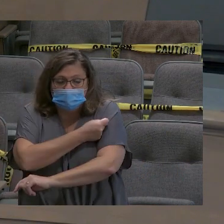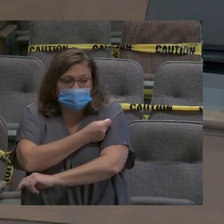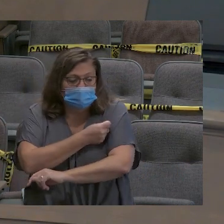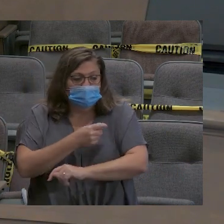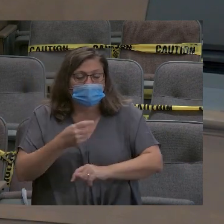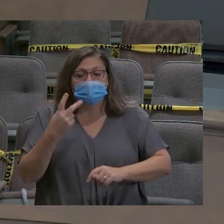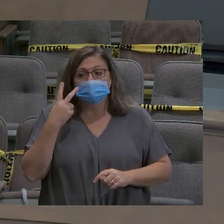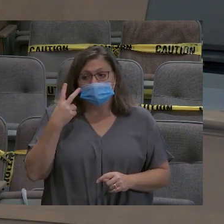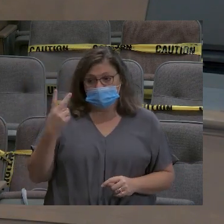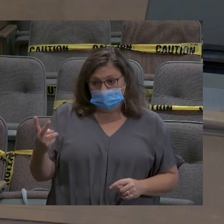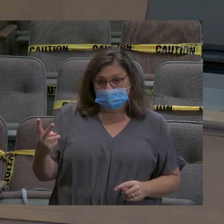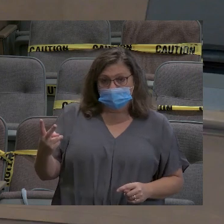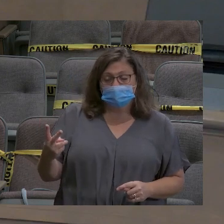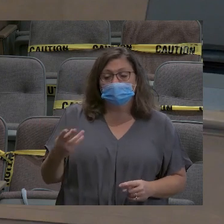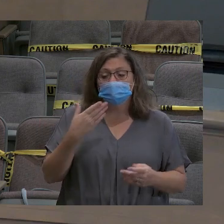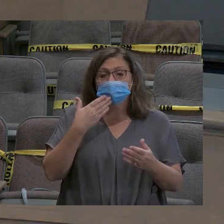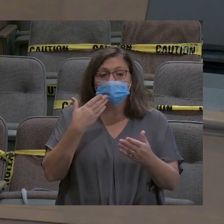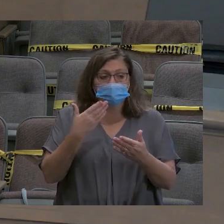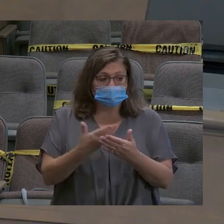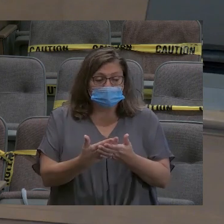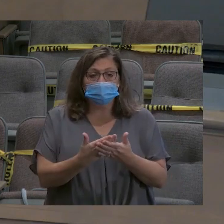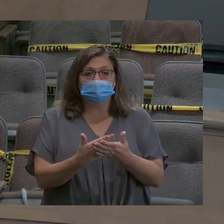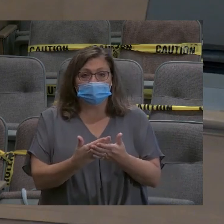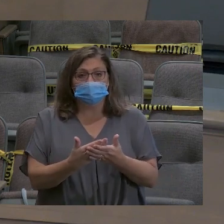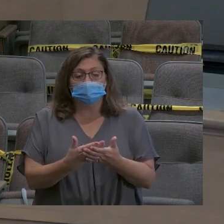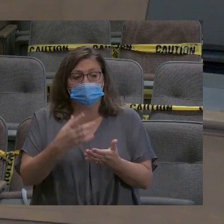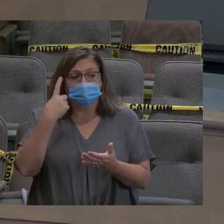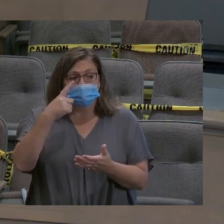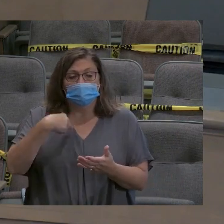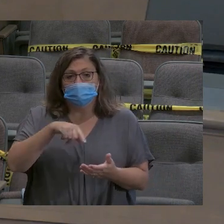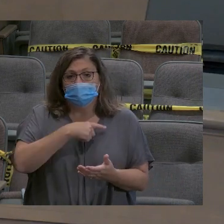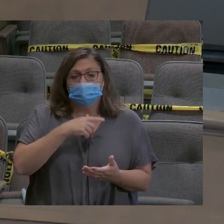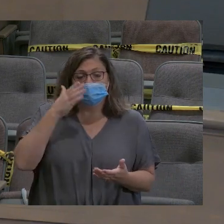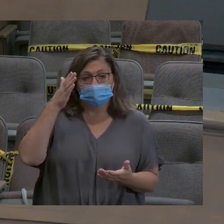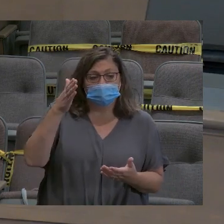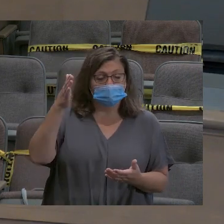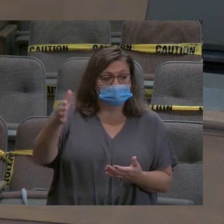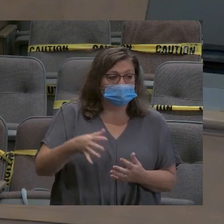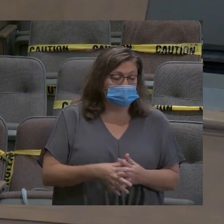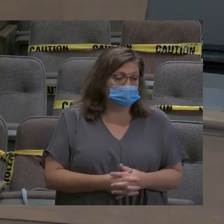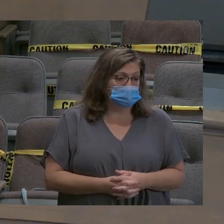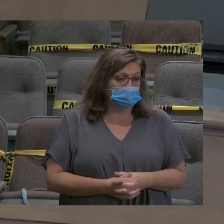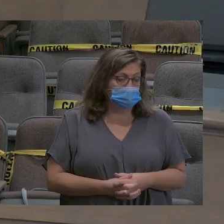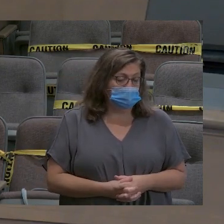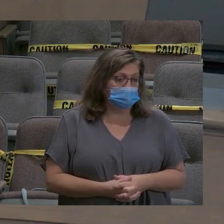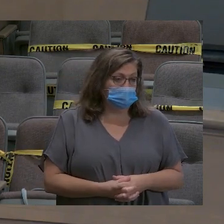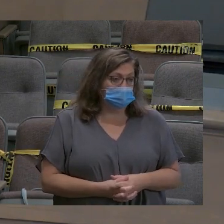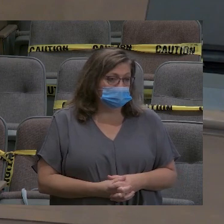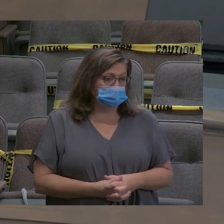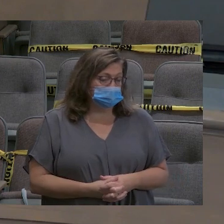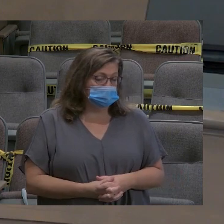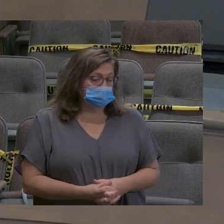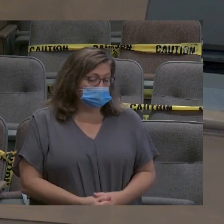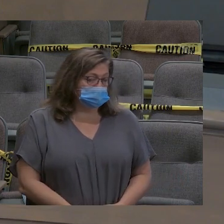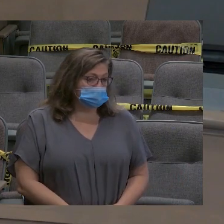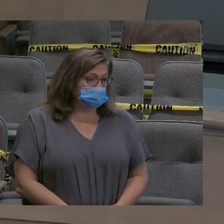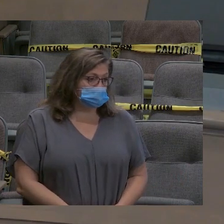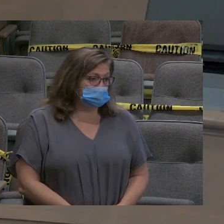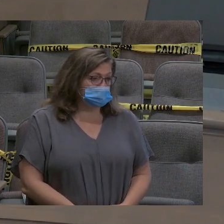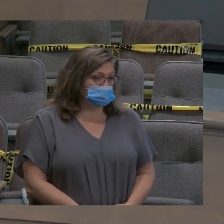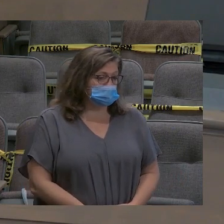showing significant promise in terms of conferring immunity to people who receive